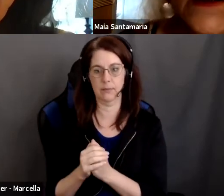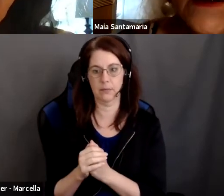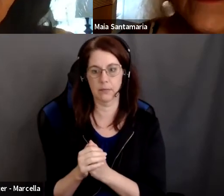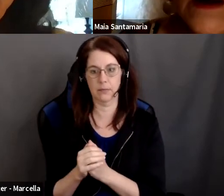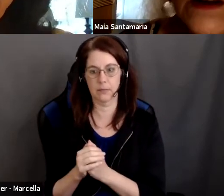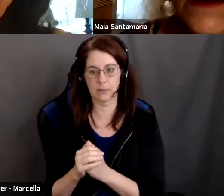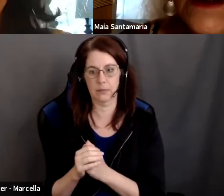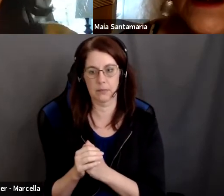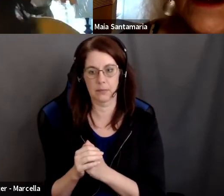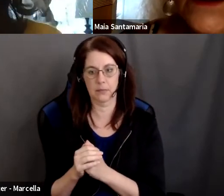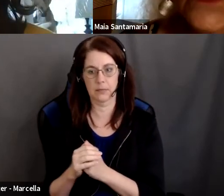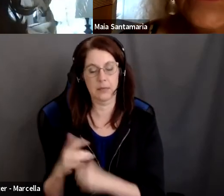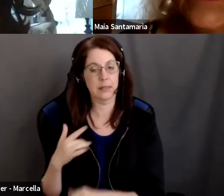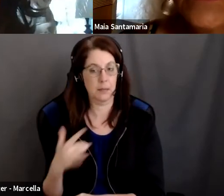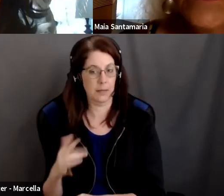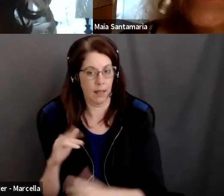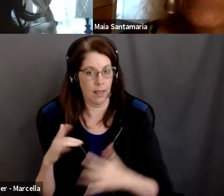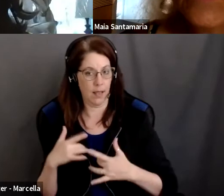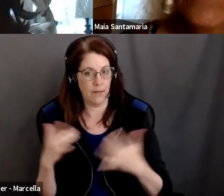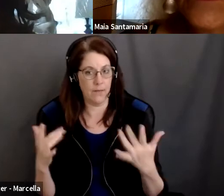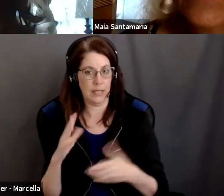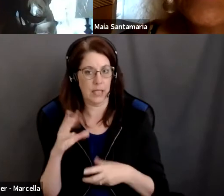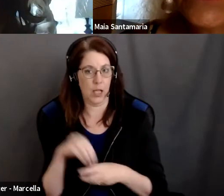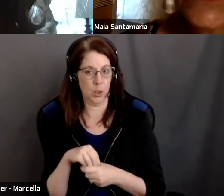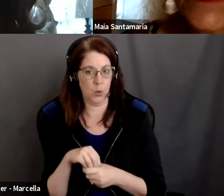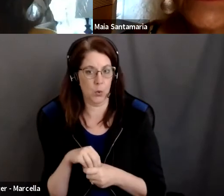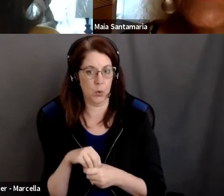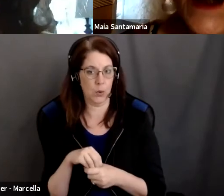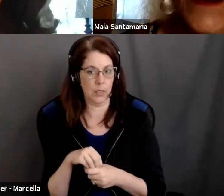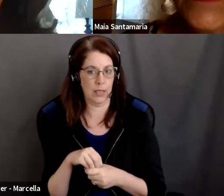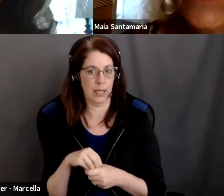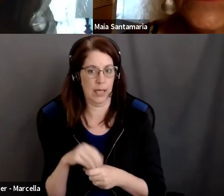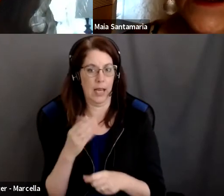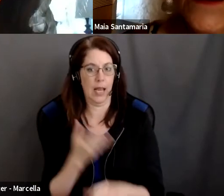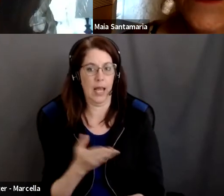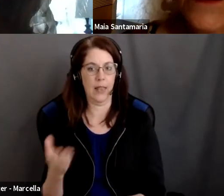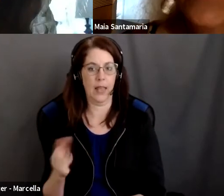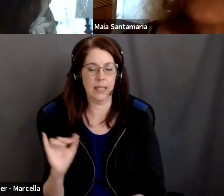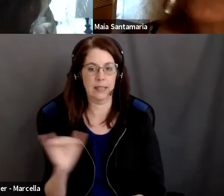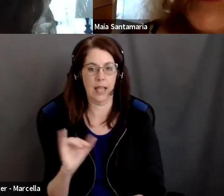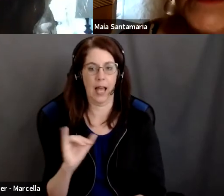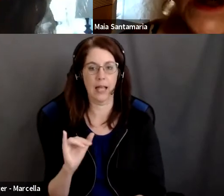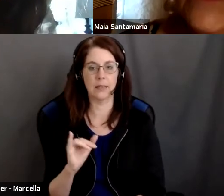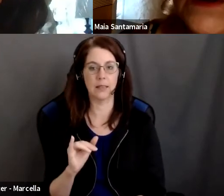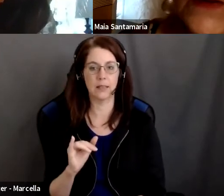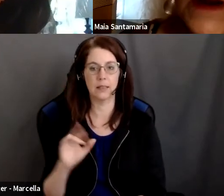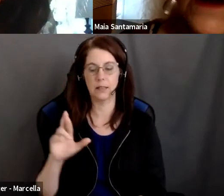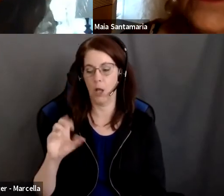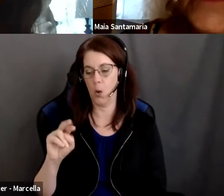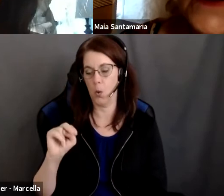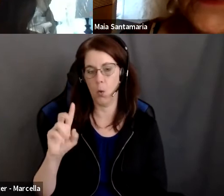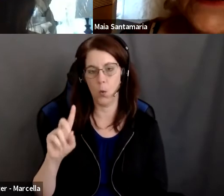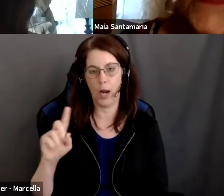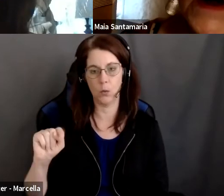Typically, these events include such things as roundtables with